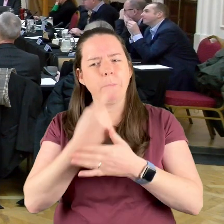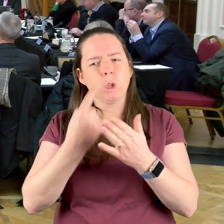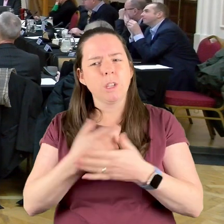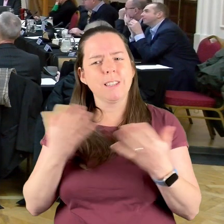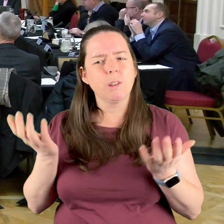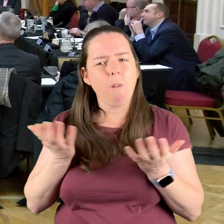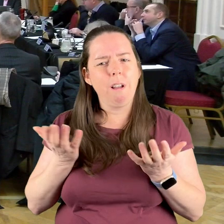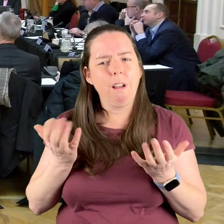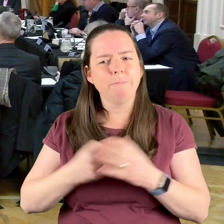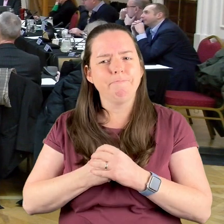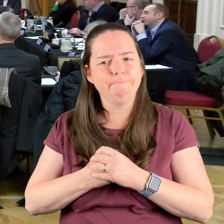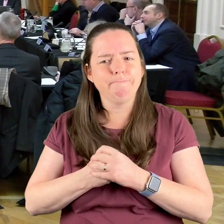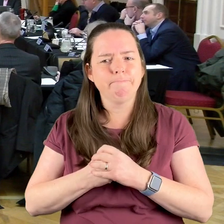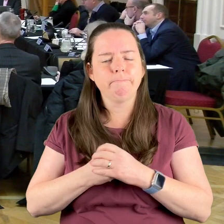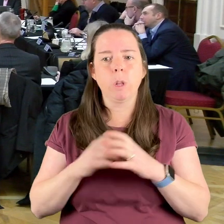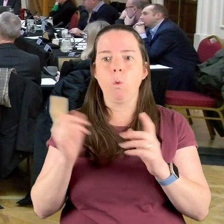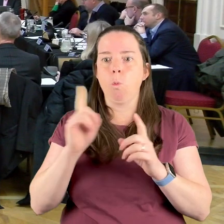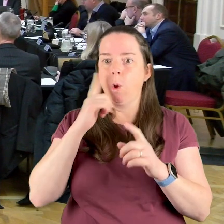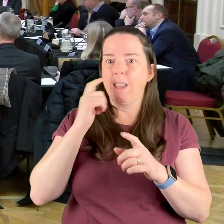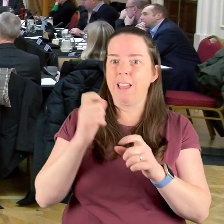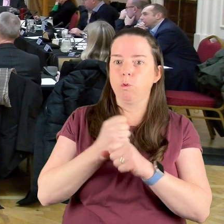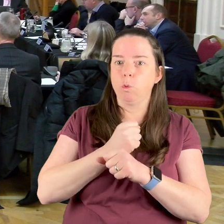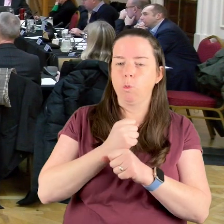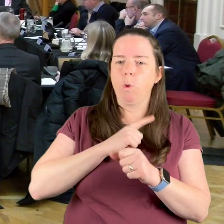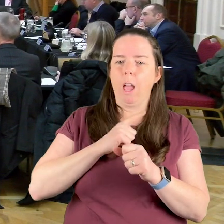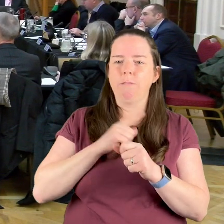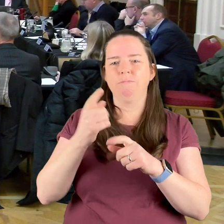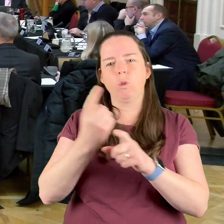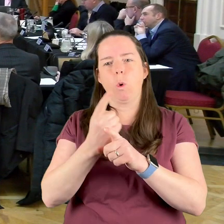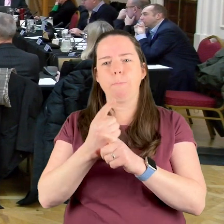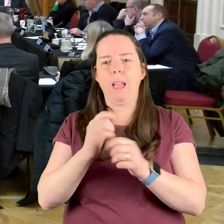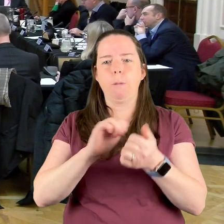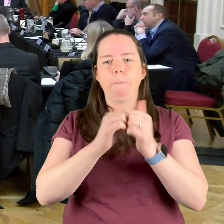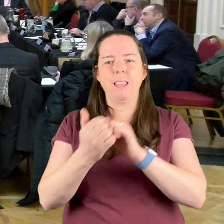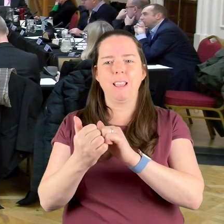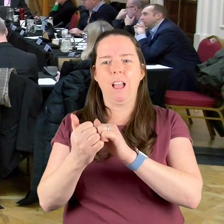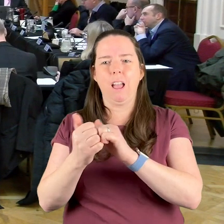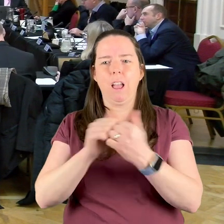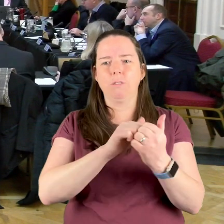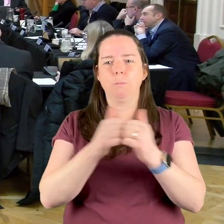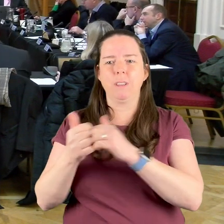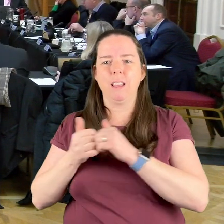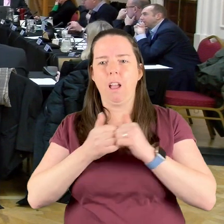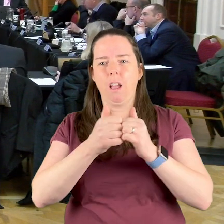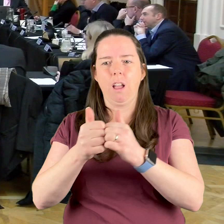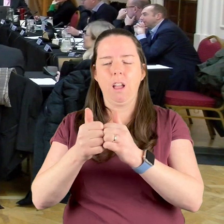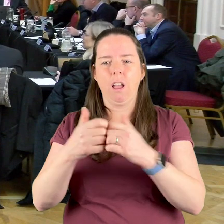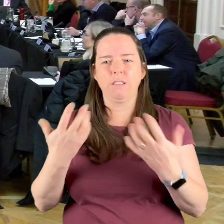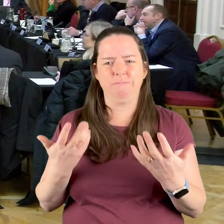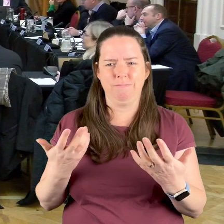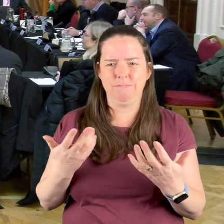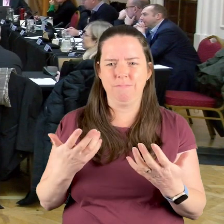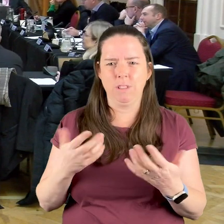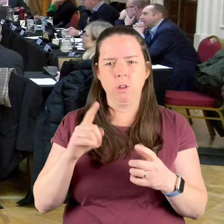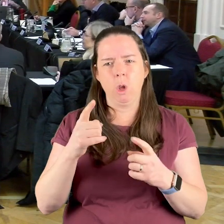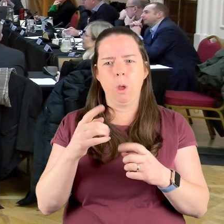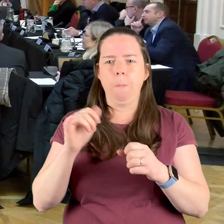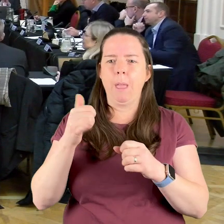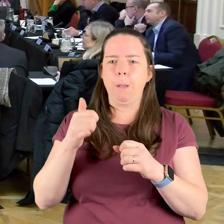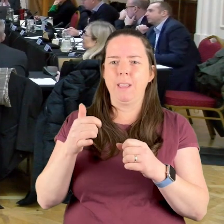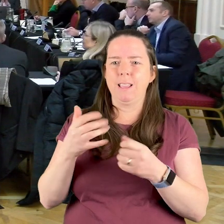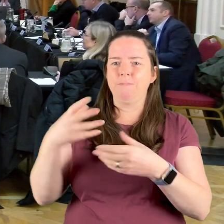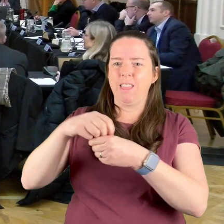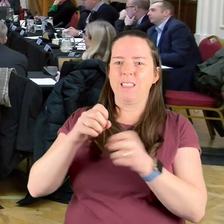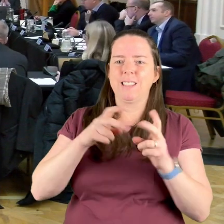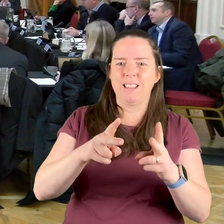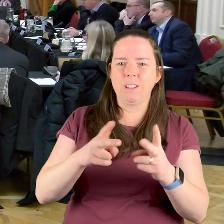wondering, where those opportunities might lie and when we can do, because you're talking about kind of peer-to-peer, so it might